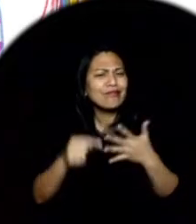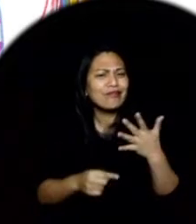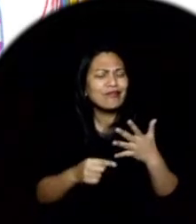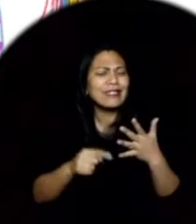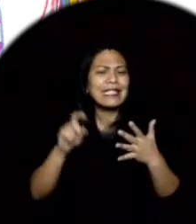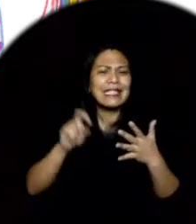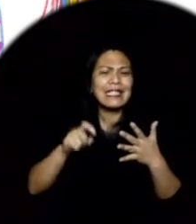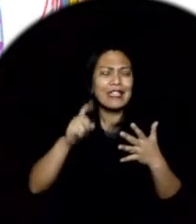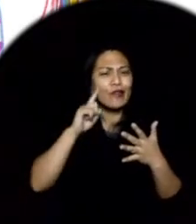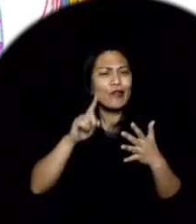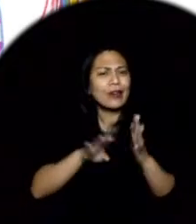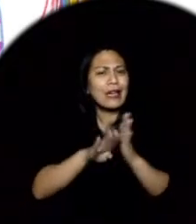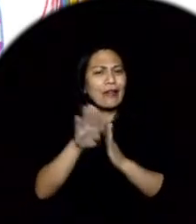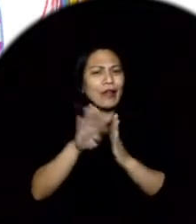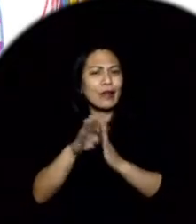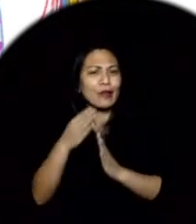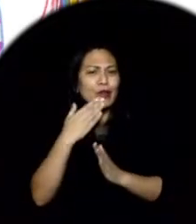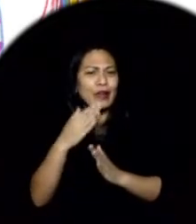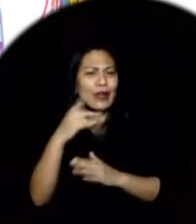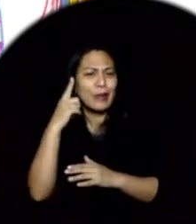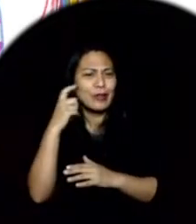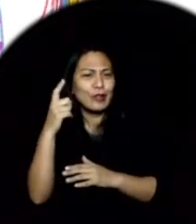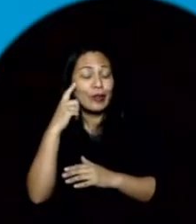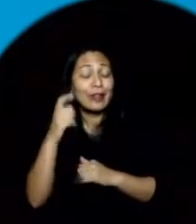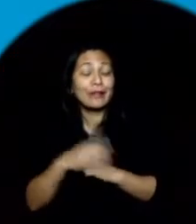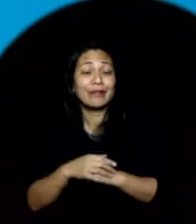whip up a thrilling mystery.